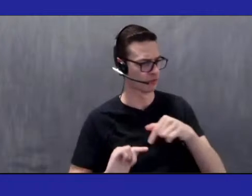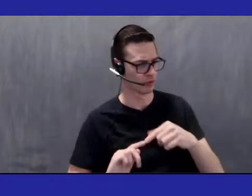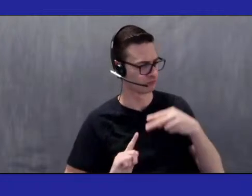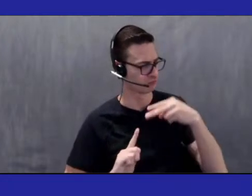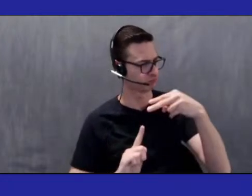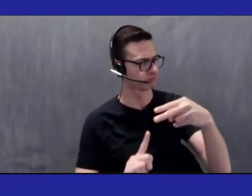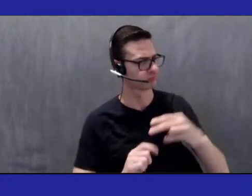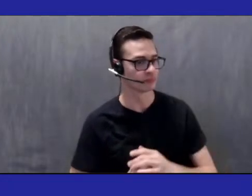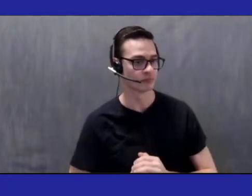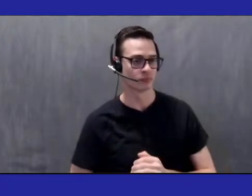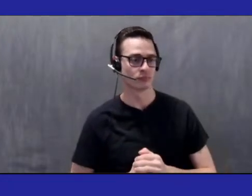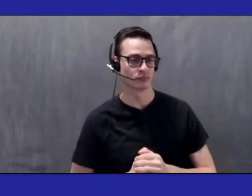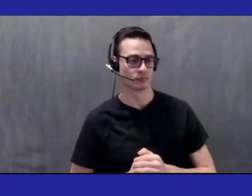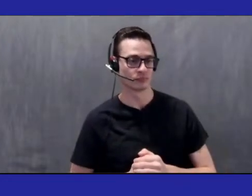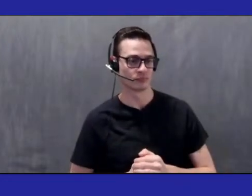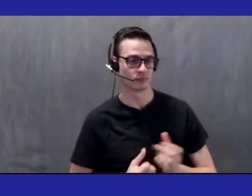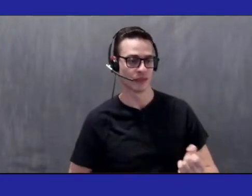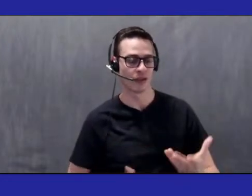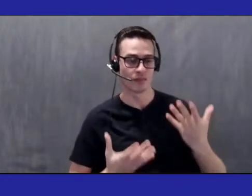We have a lot of temp staff,